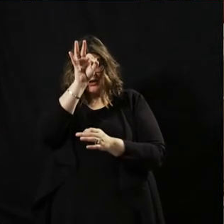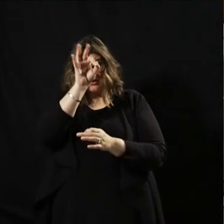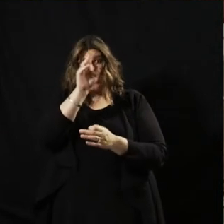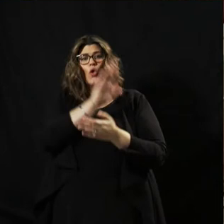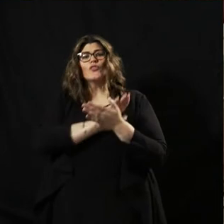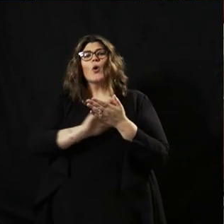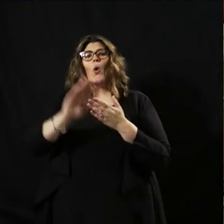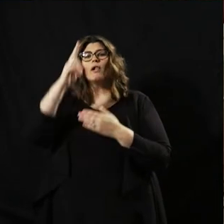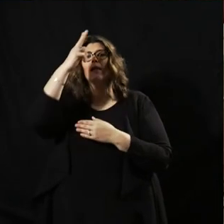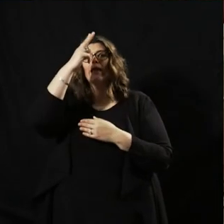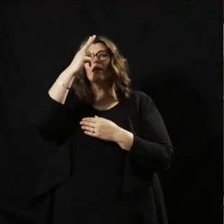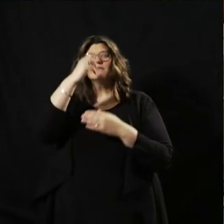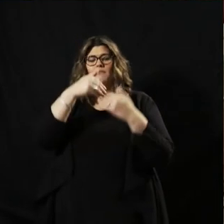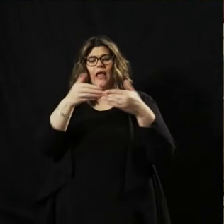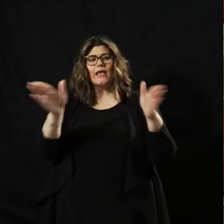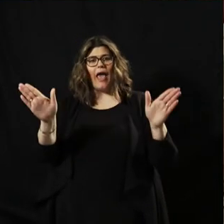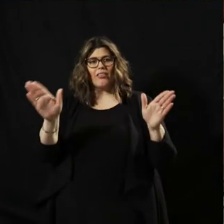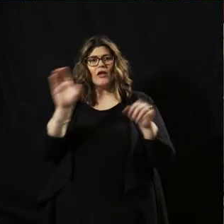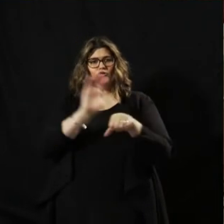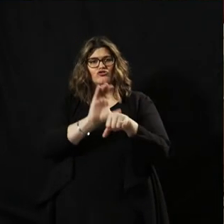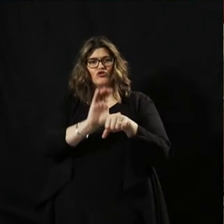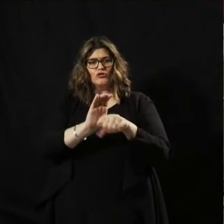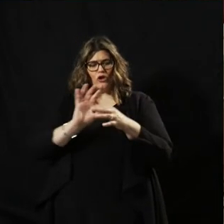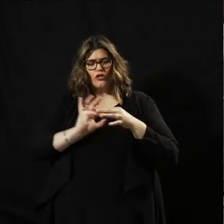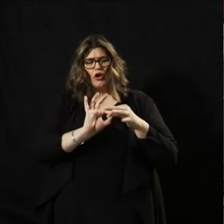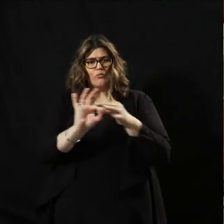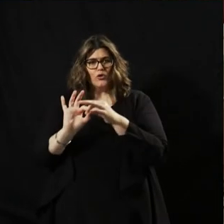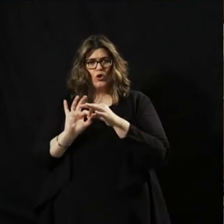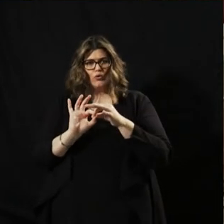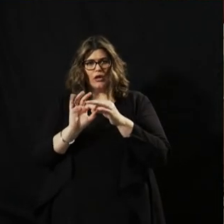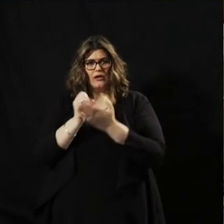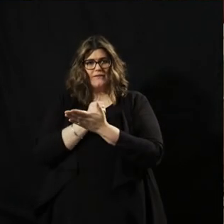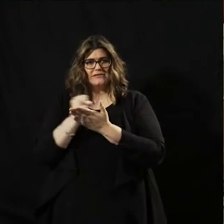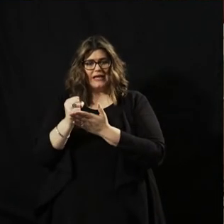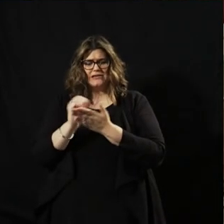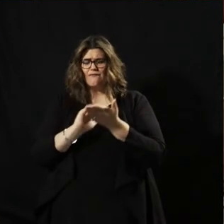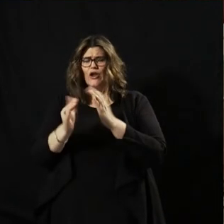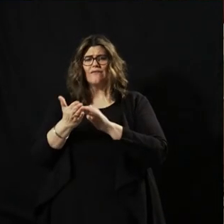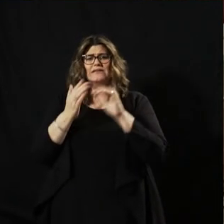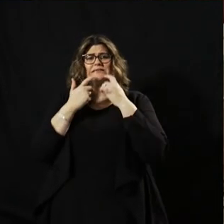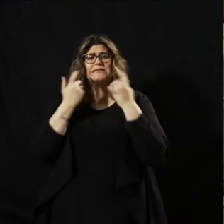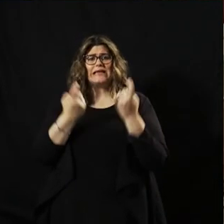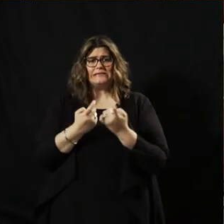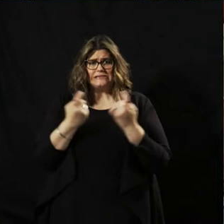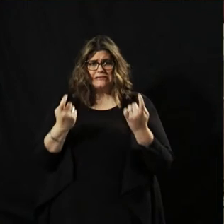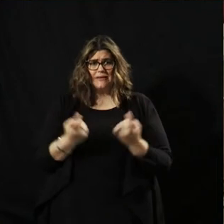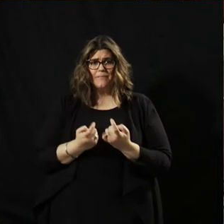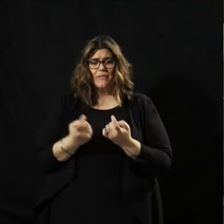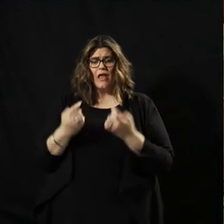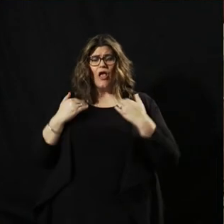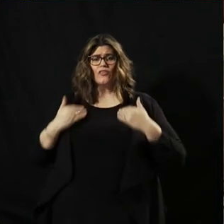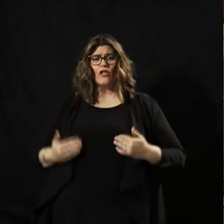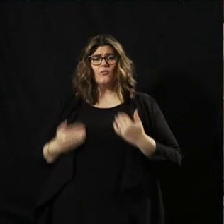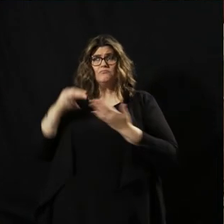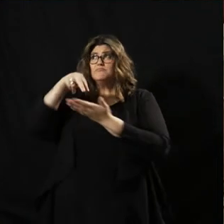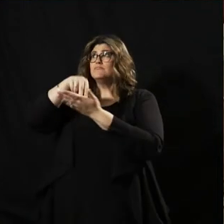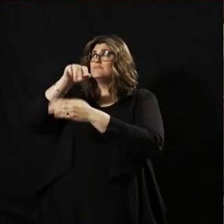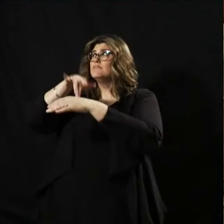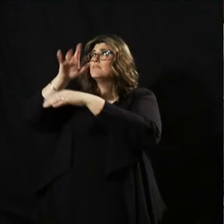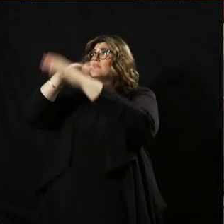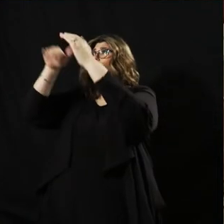Holy Catholic Church, the communion of saints, the forgiveness of sins, the resurrection of the body, and